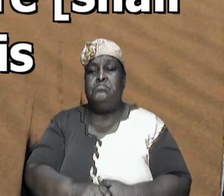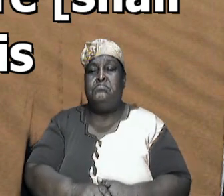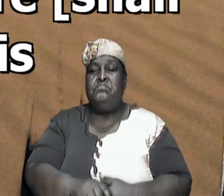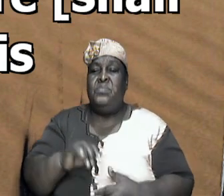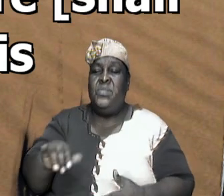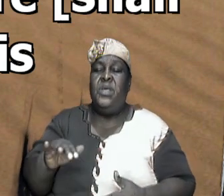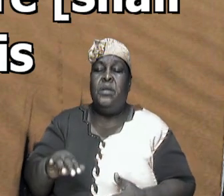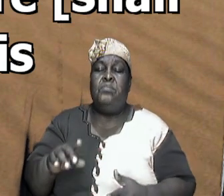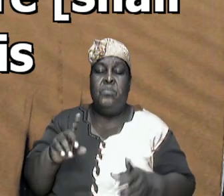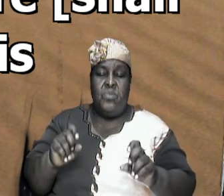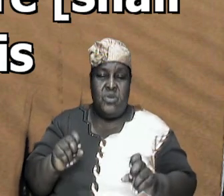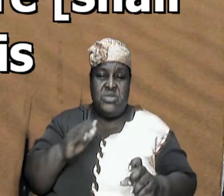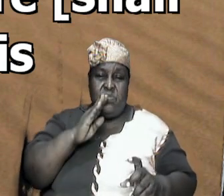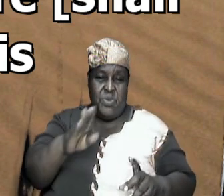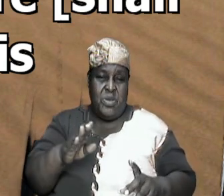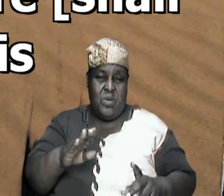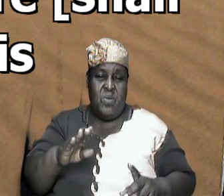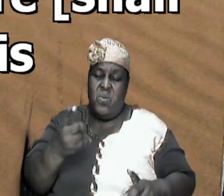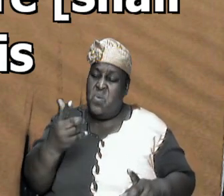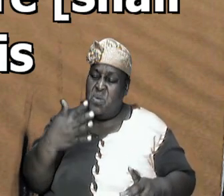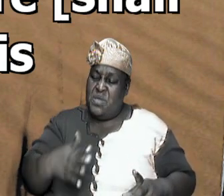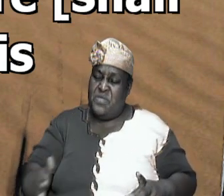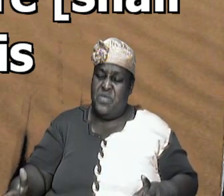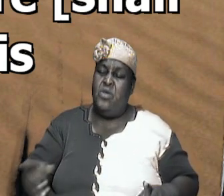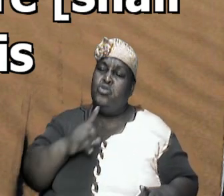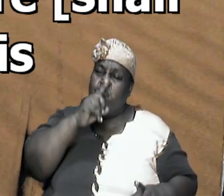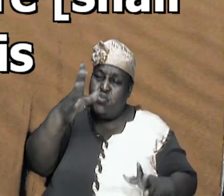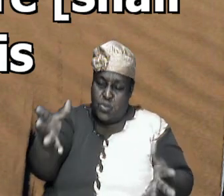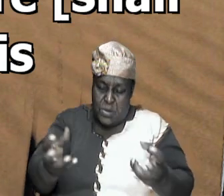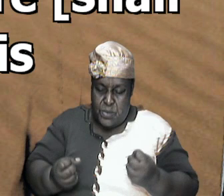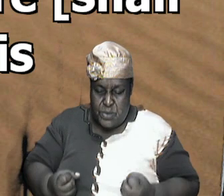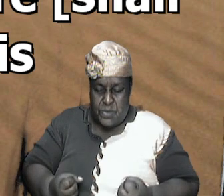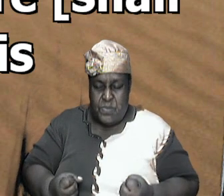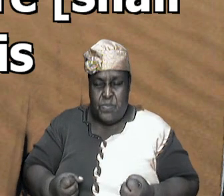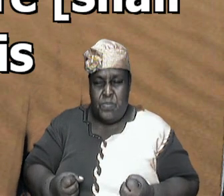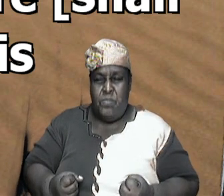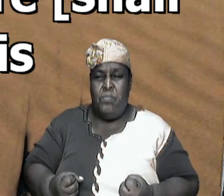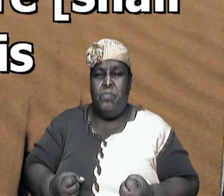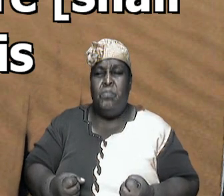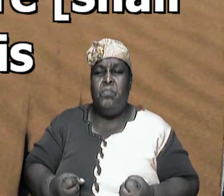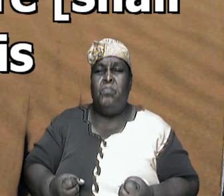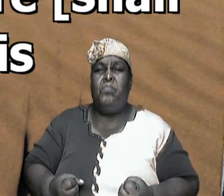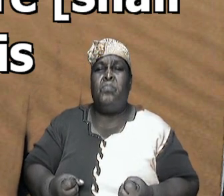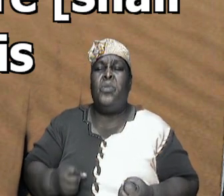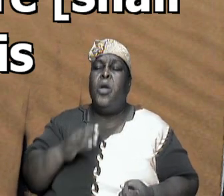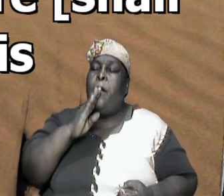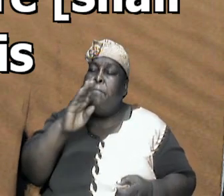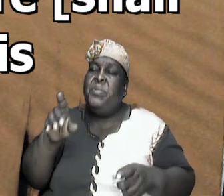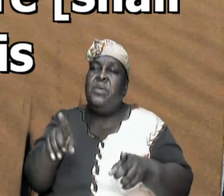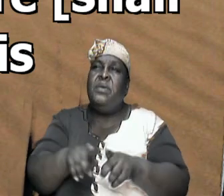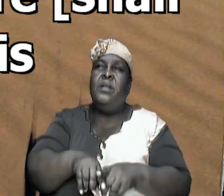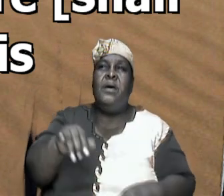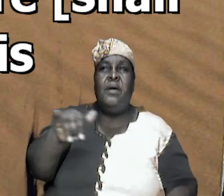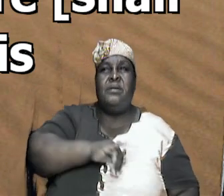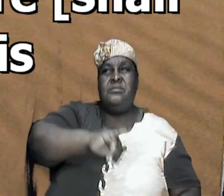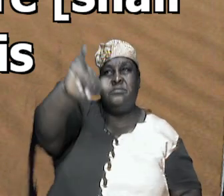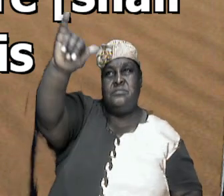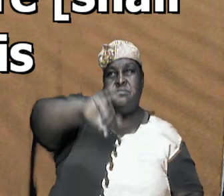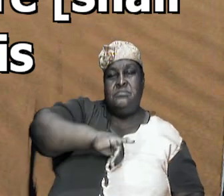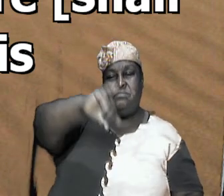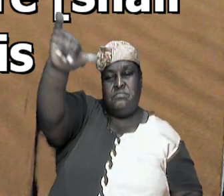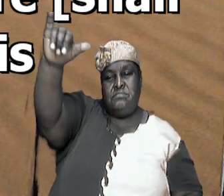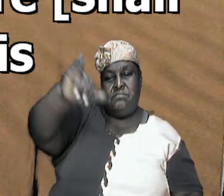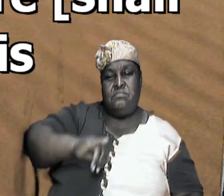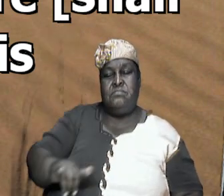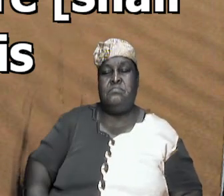should be the only thing that we truly want, you know, to be like